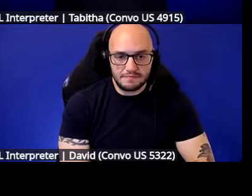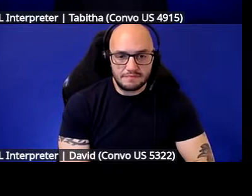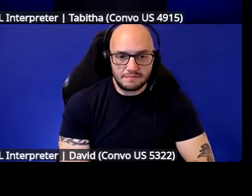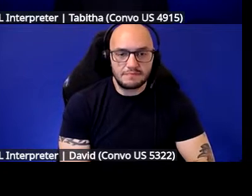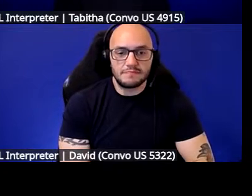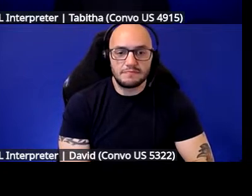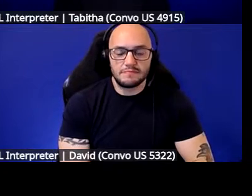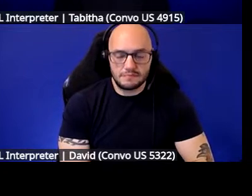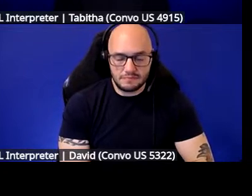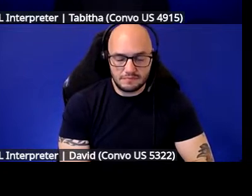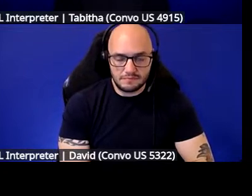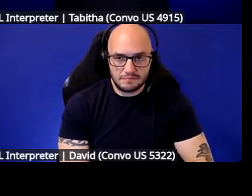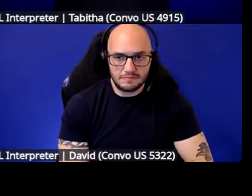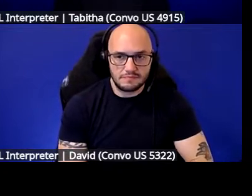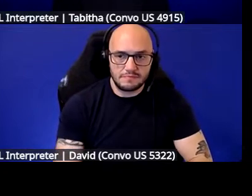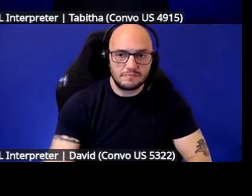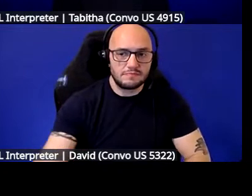Okay.